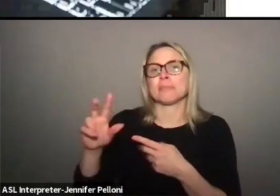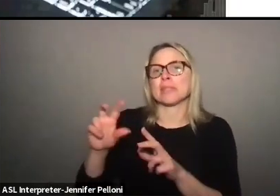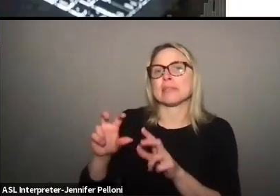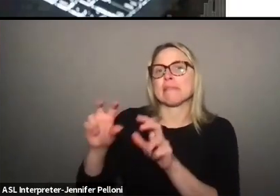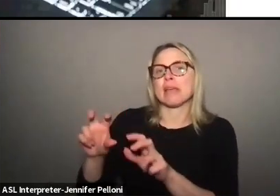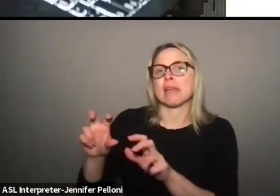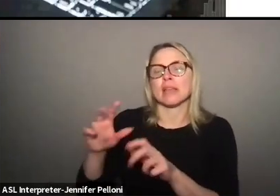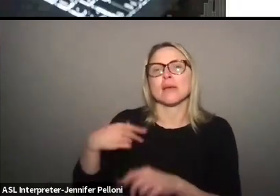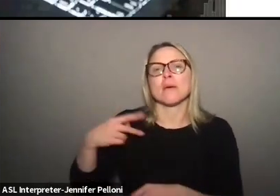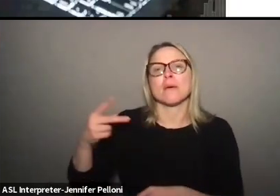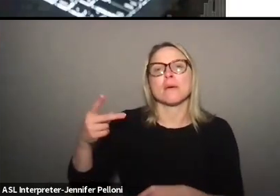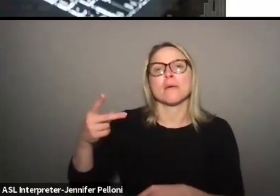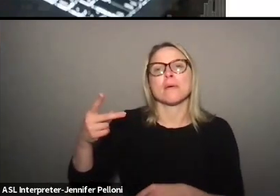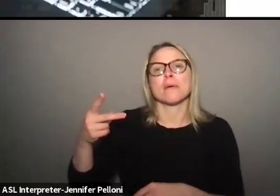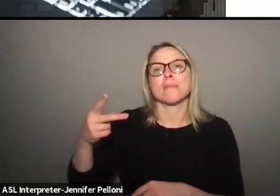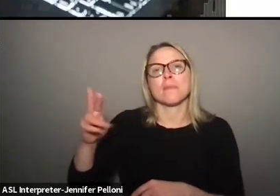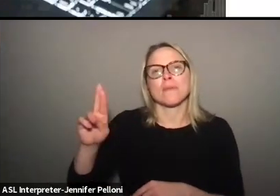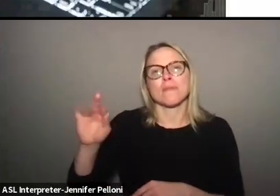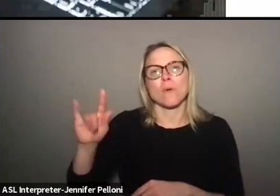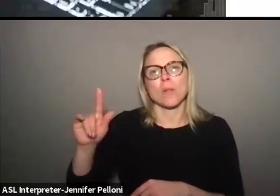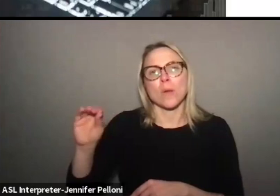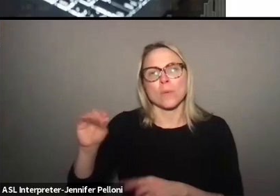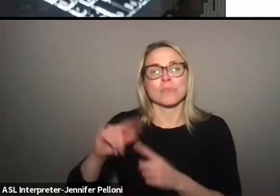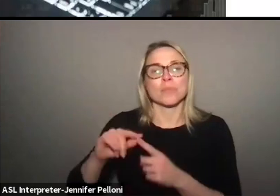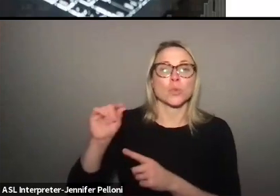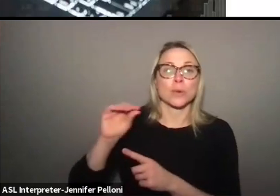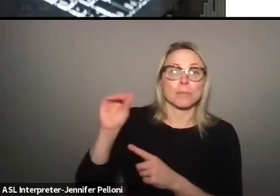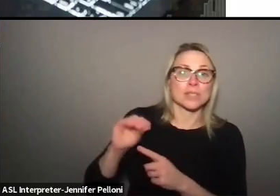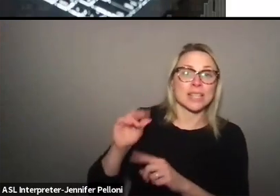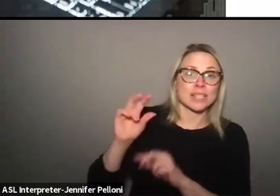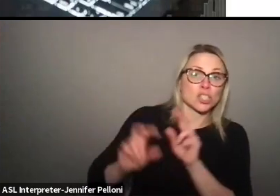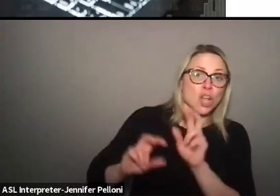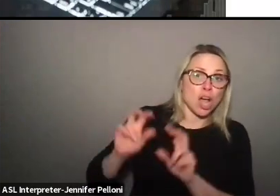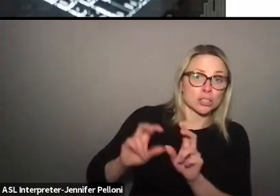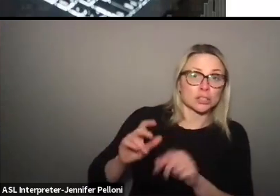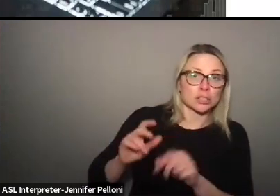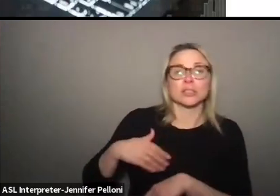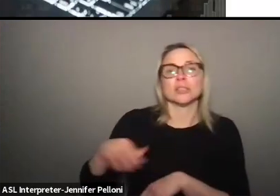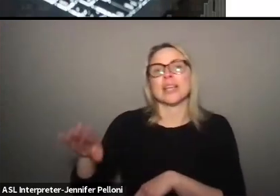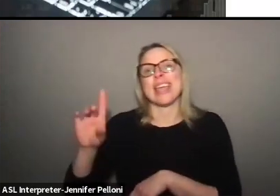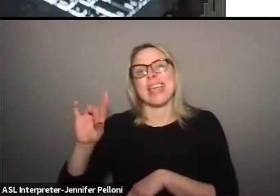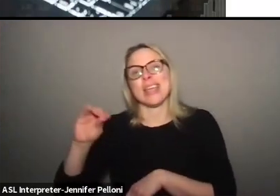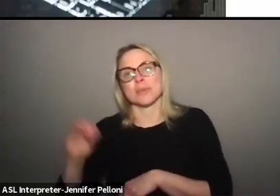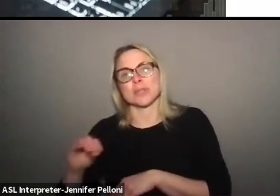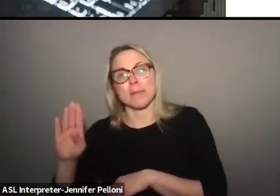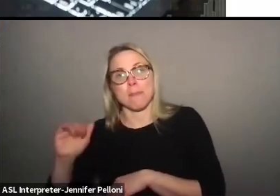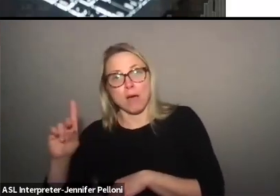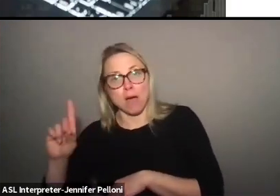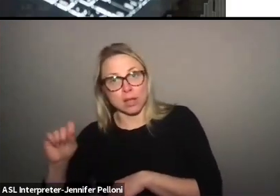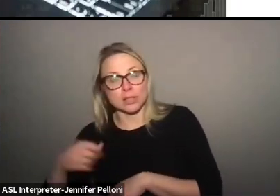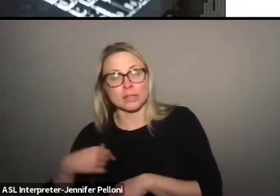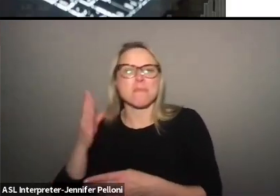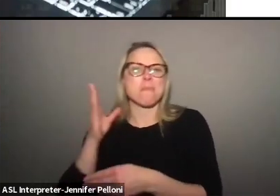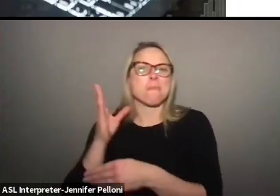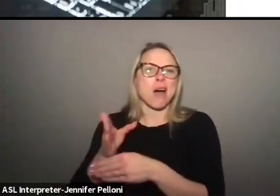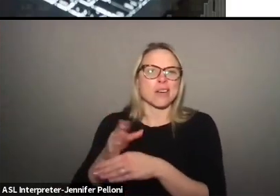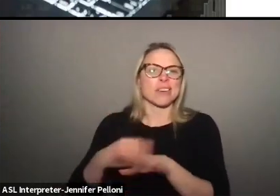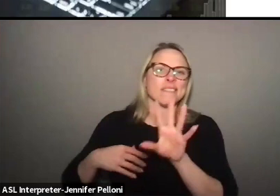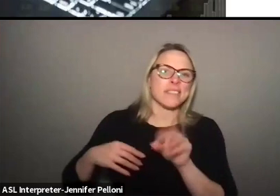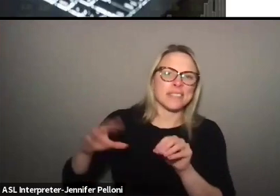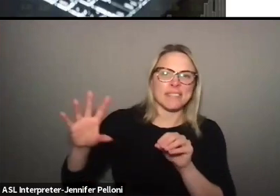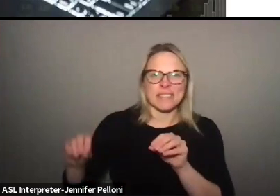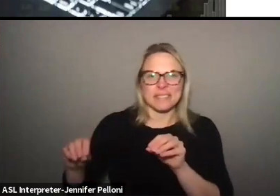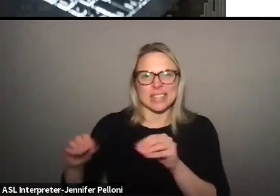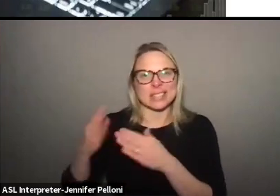a portfolio in 20% stocks and 80% bonds. The moderate is going to be a